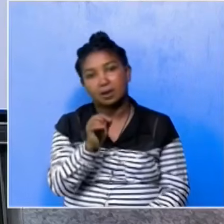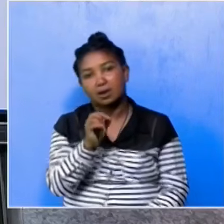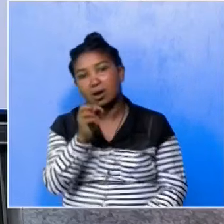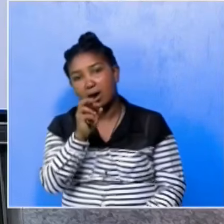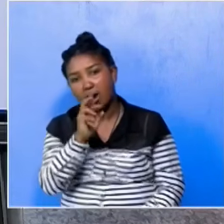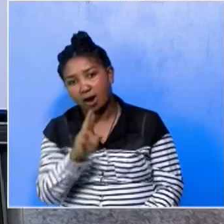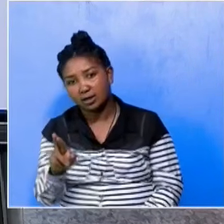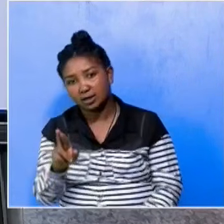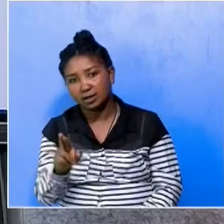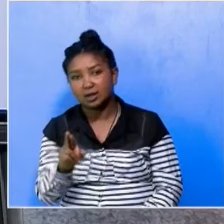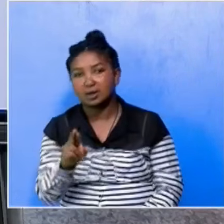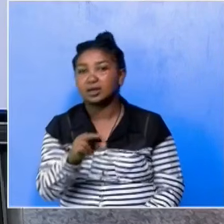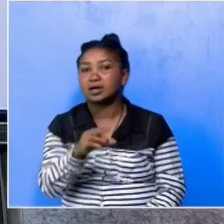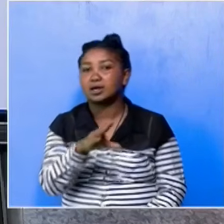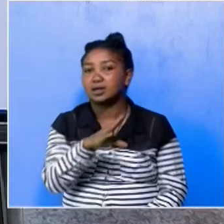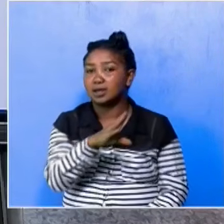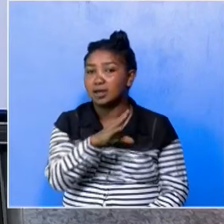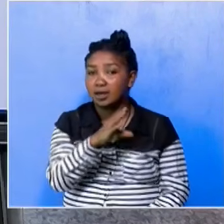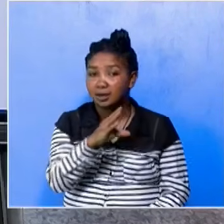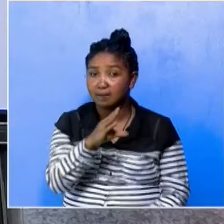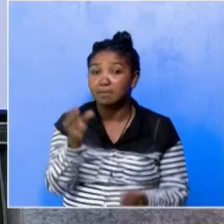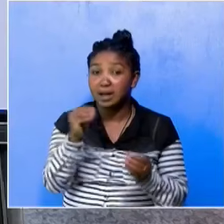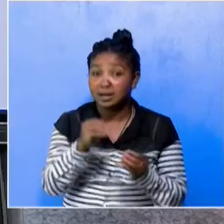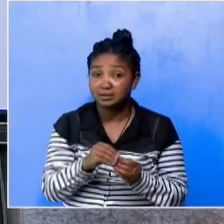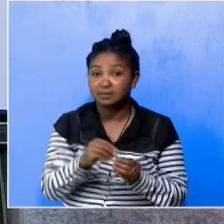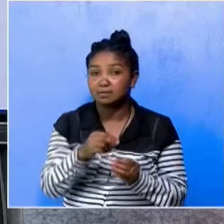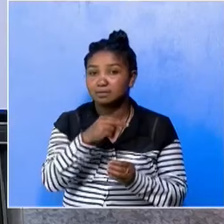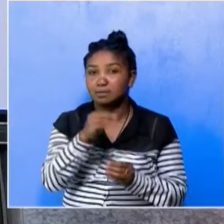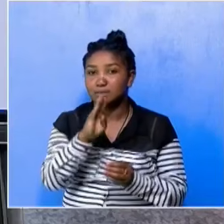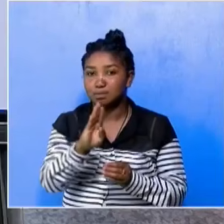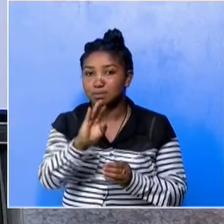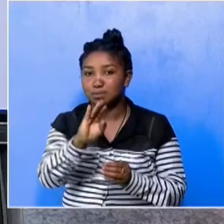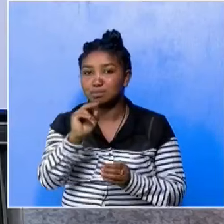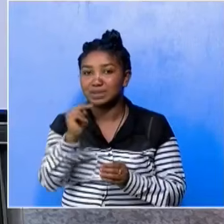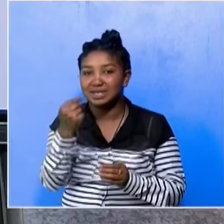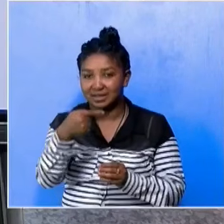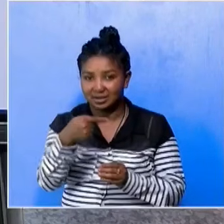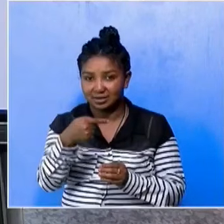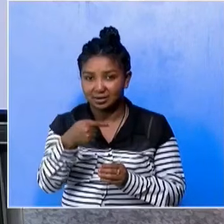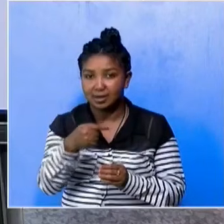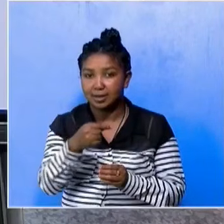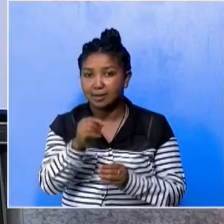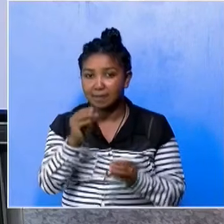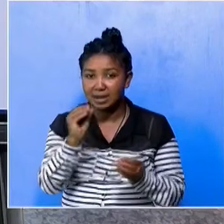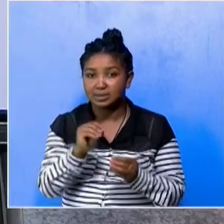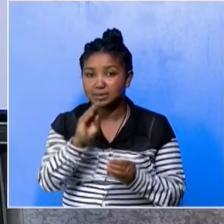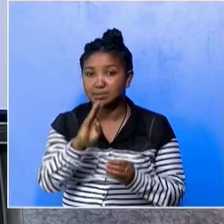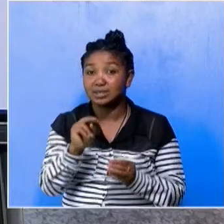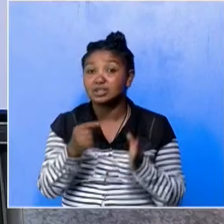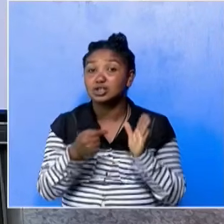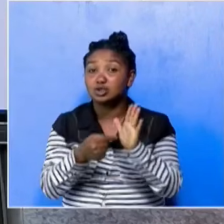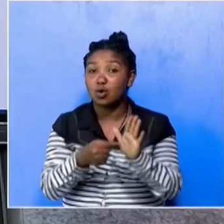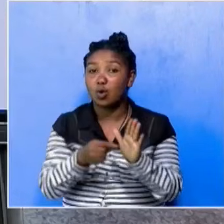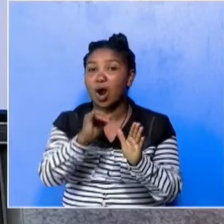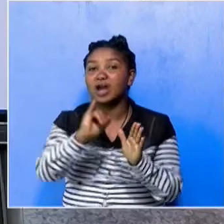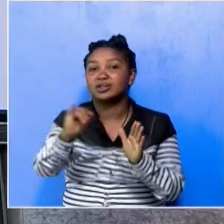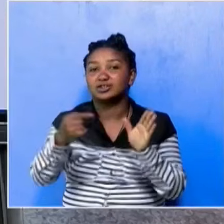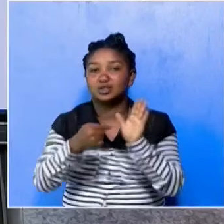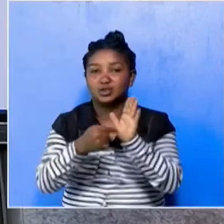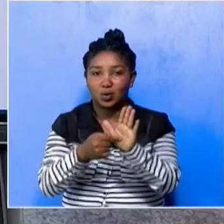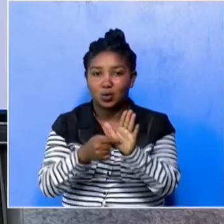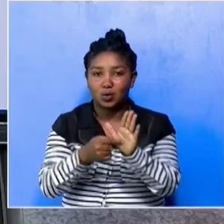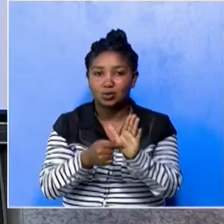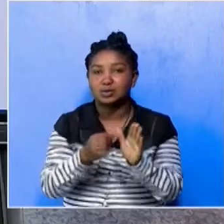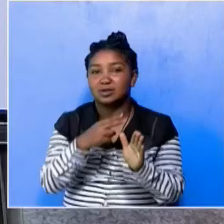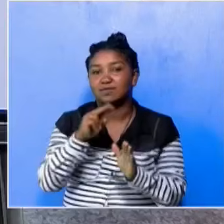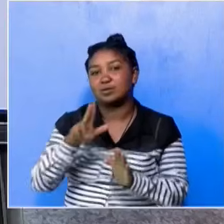or are plus being. Okay? Plus being. That shows ing forms. Then